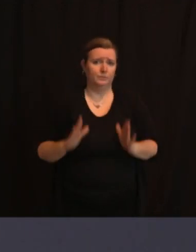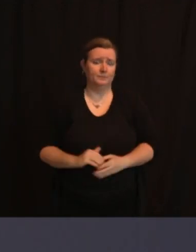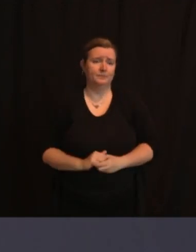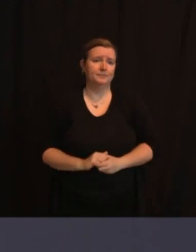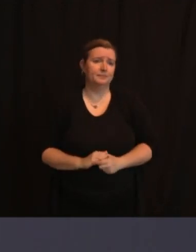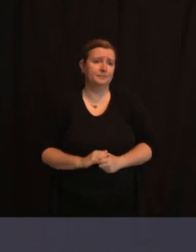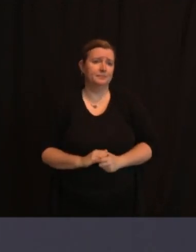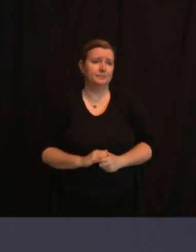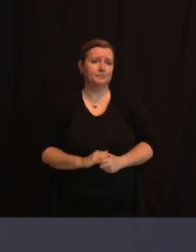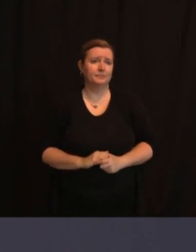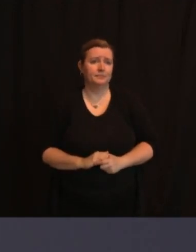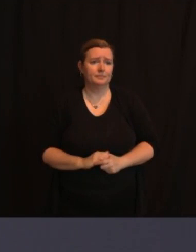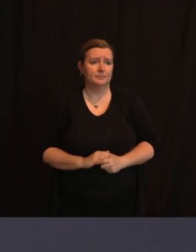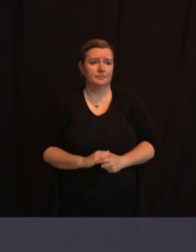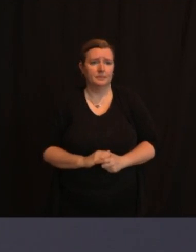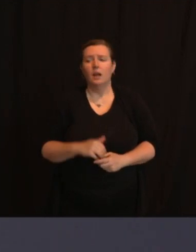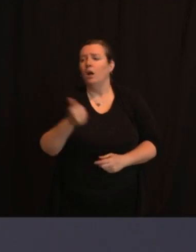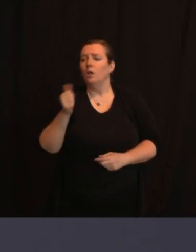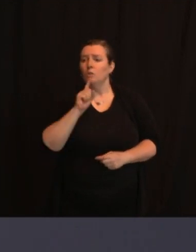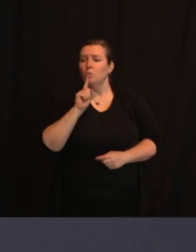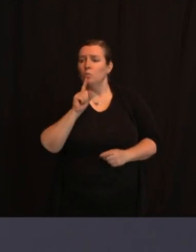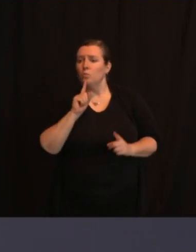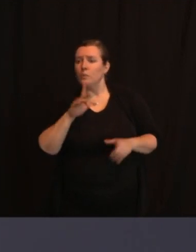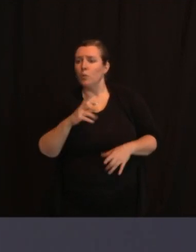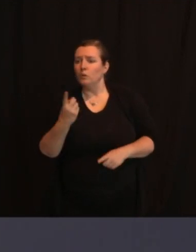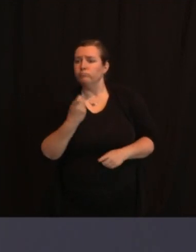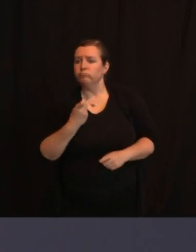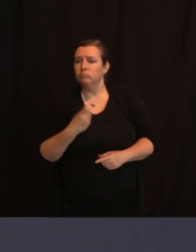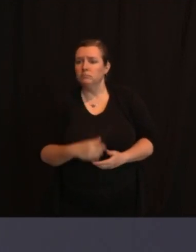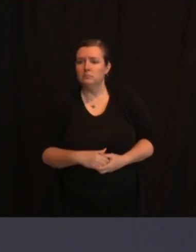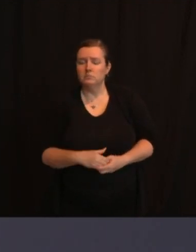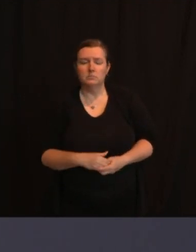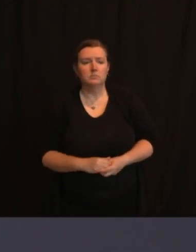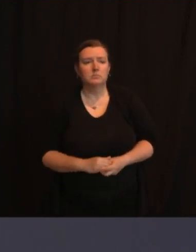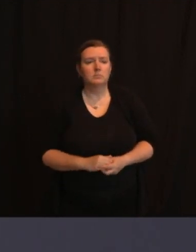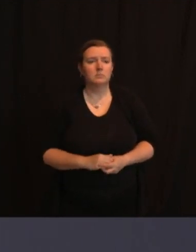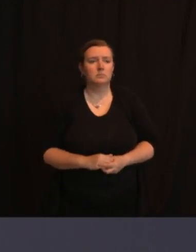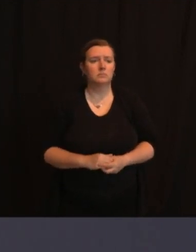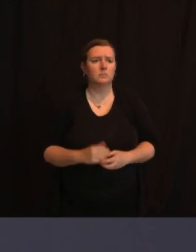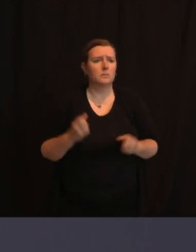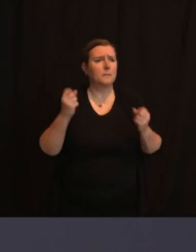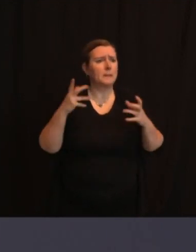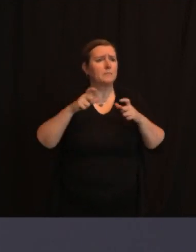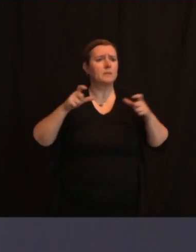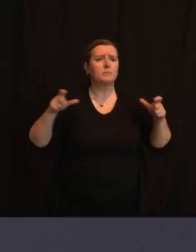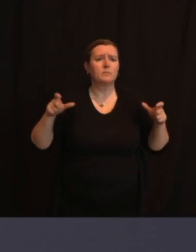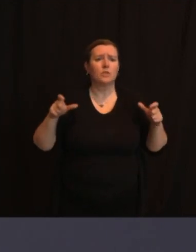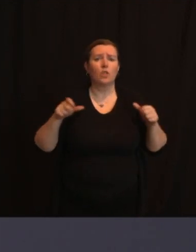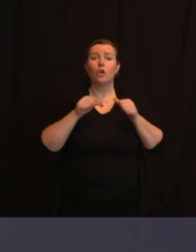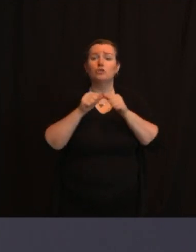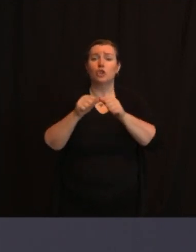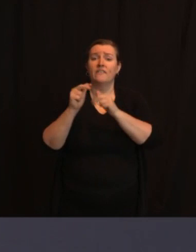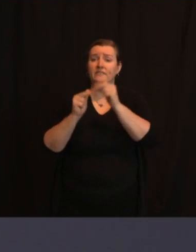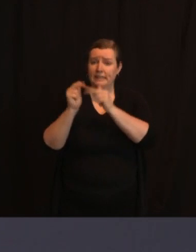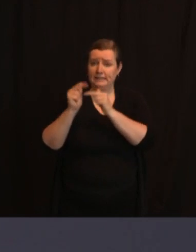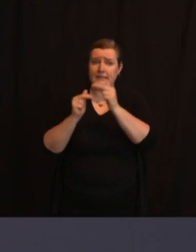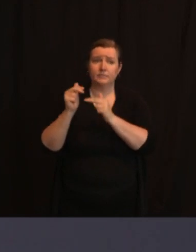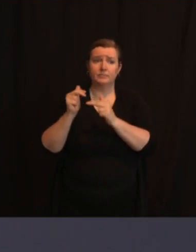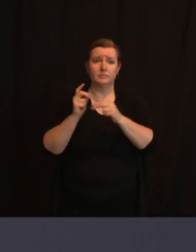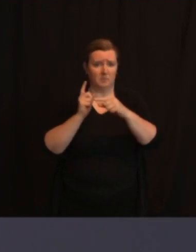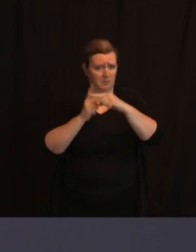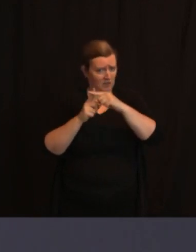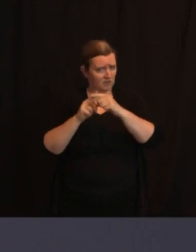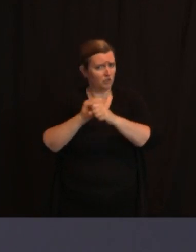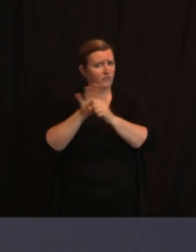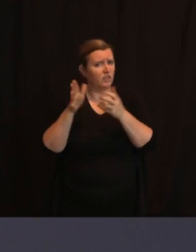than 22,000 people in long-term care facilities have tested positive. You are and will be doing testing, as the Commissioner